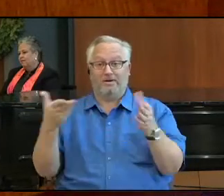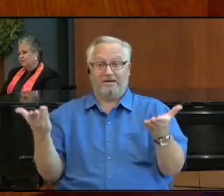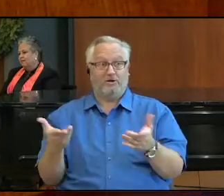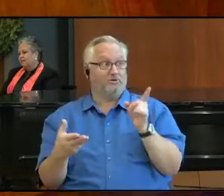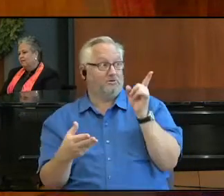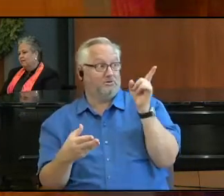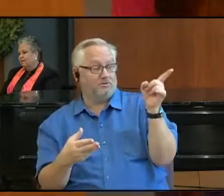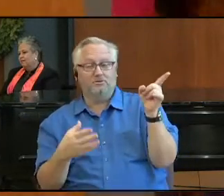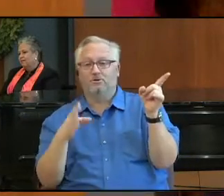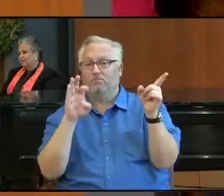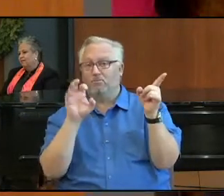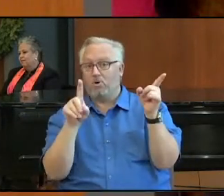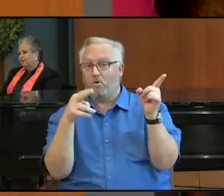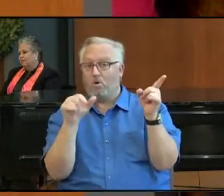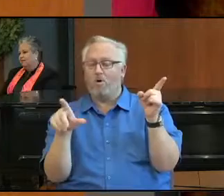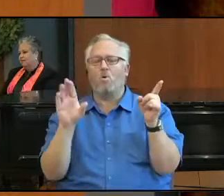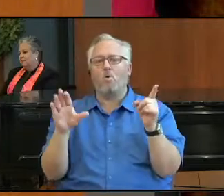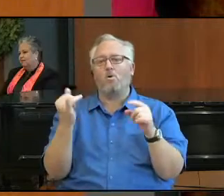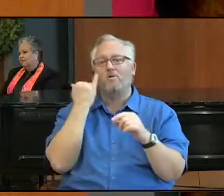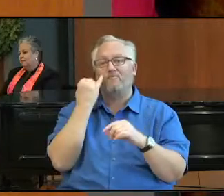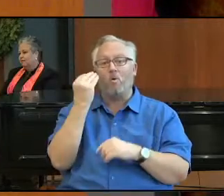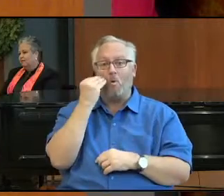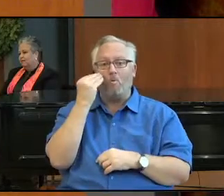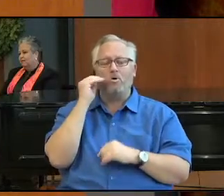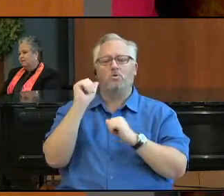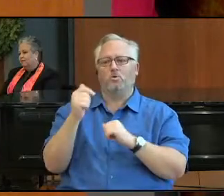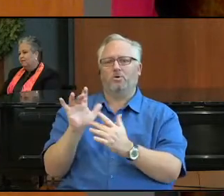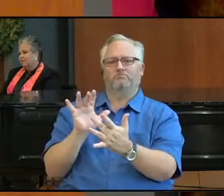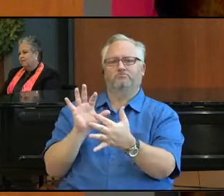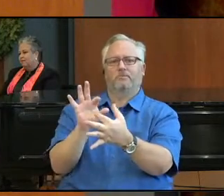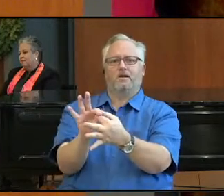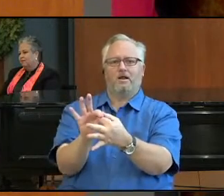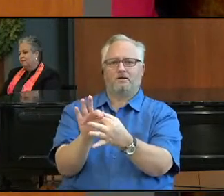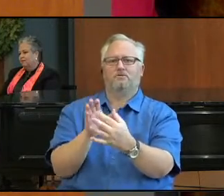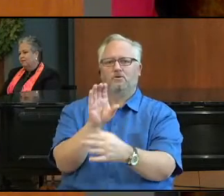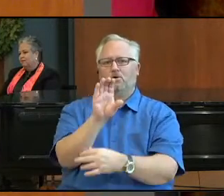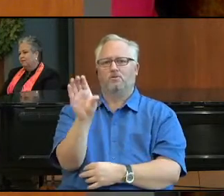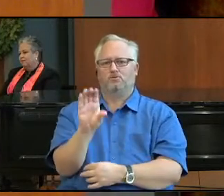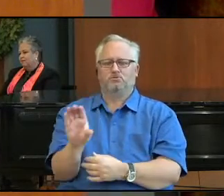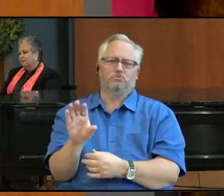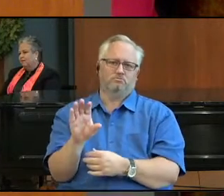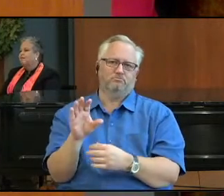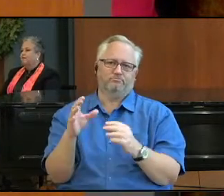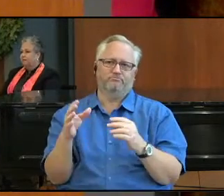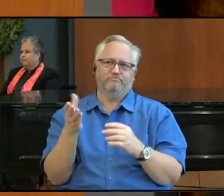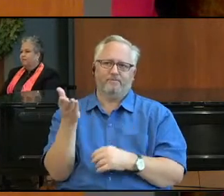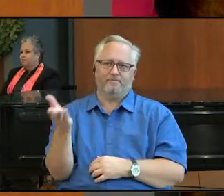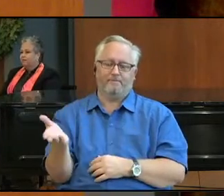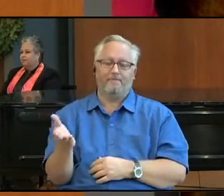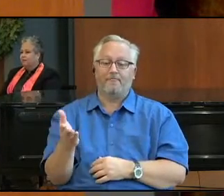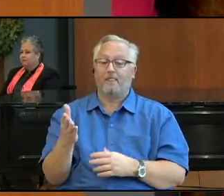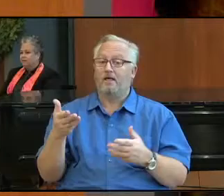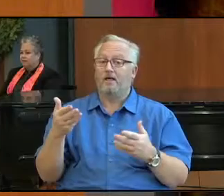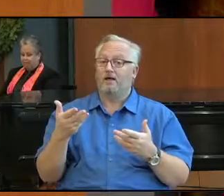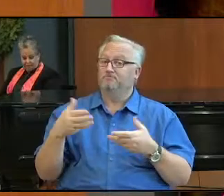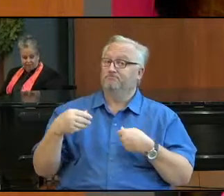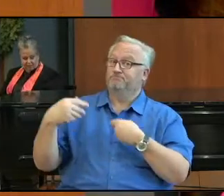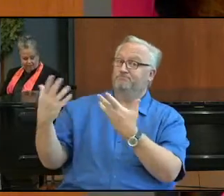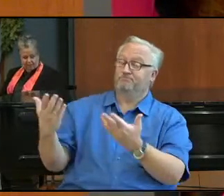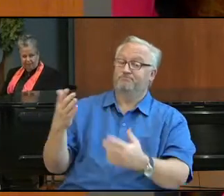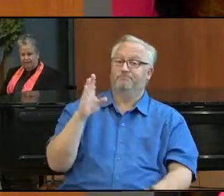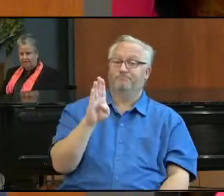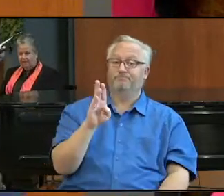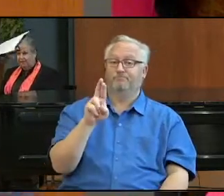can click in online through our Zoom connection. So I present to you Bruce